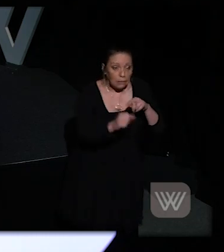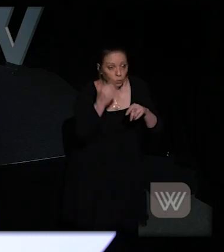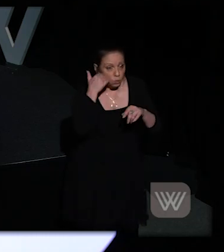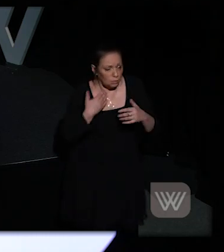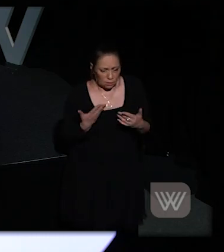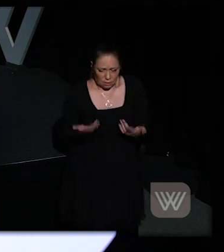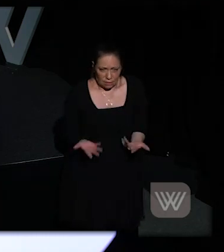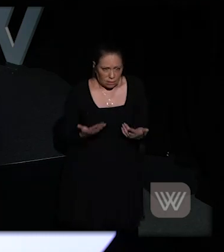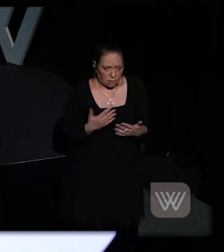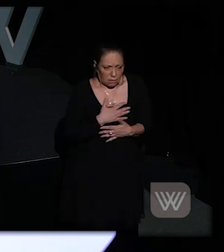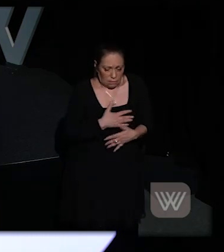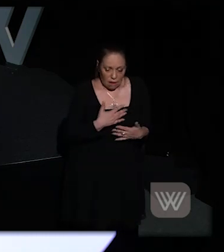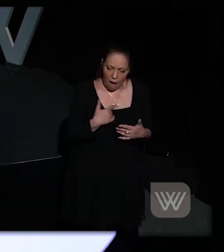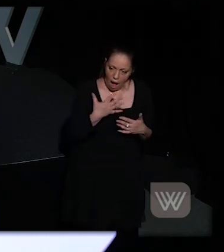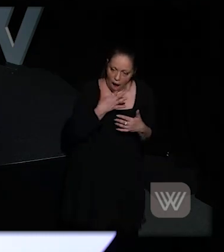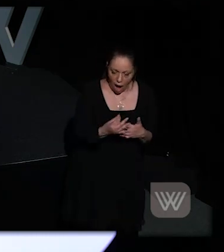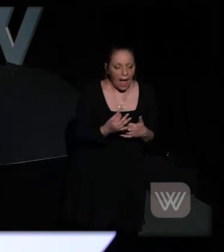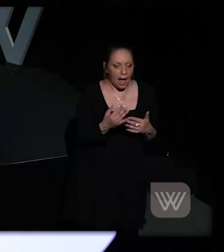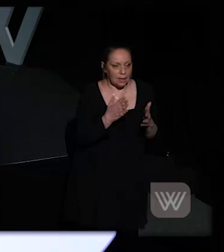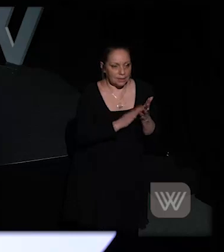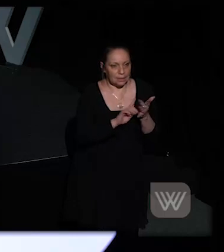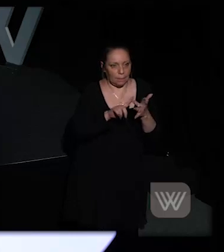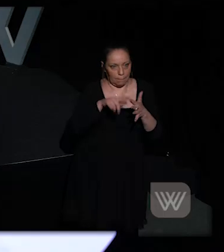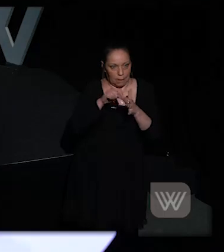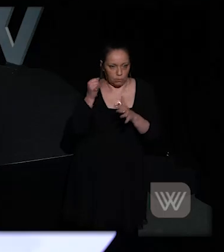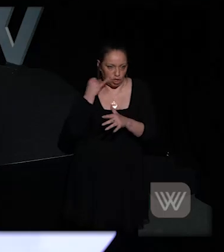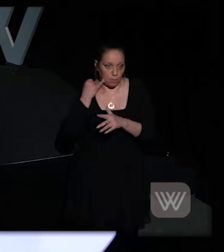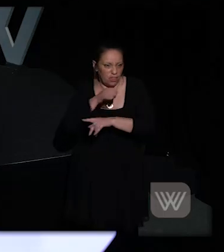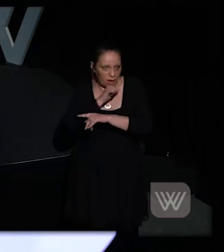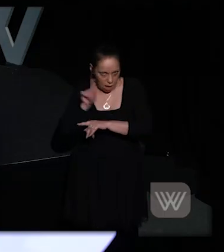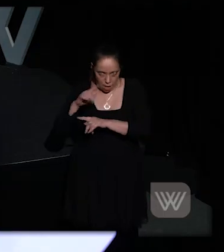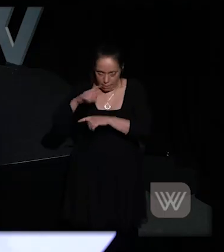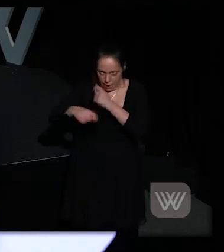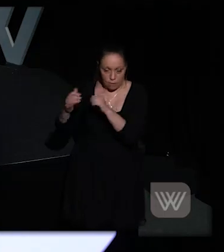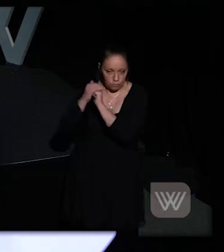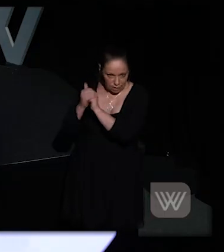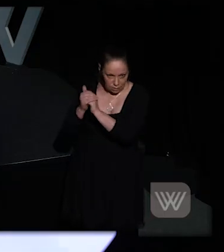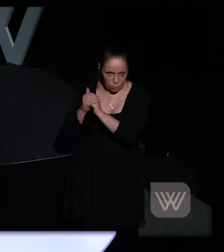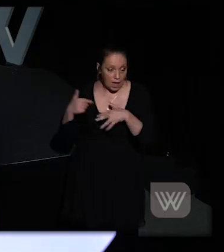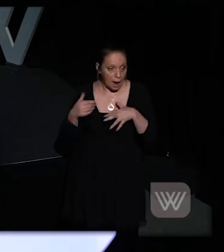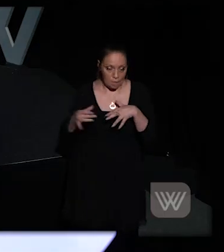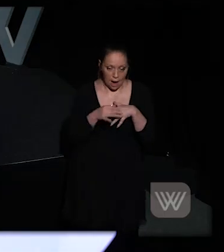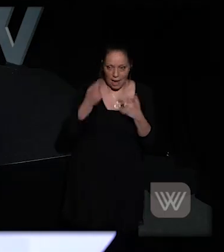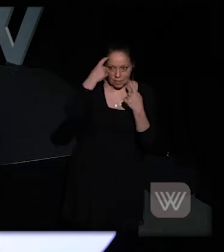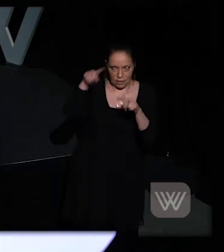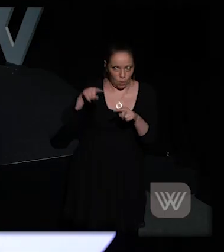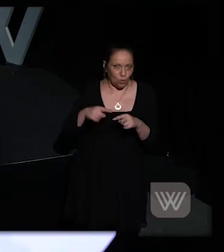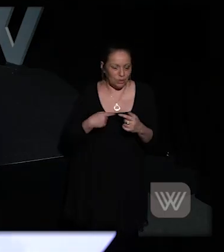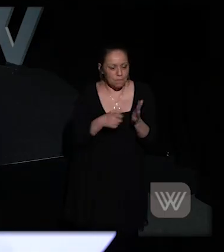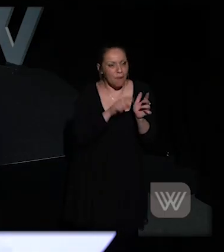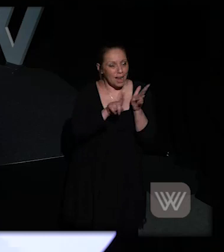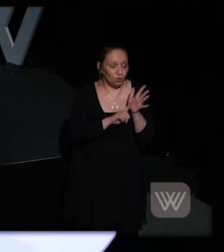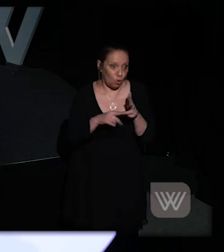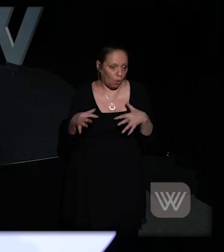I asked Meep Sheep about this. So he's the guy I became friends with, and my actual husband started calling him my troll husband